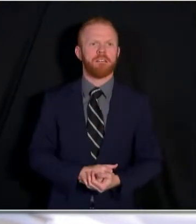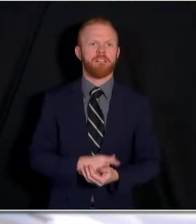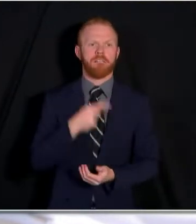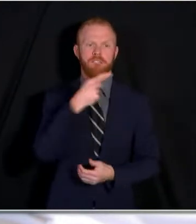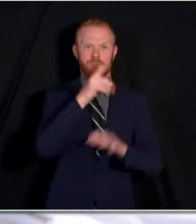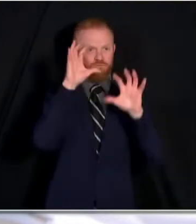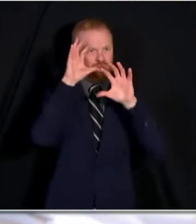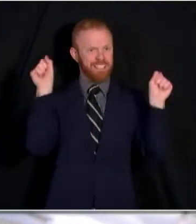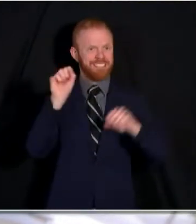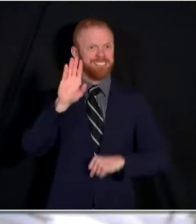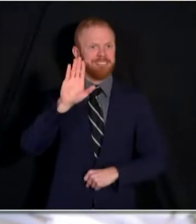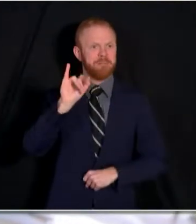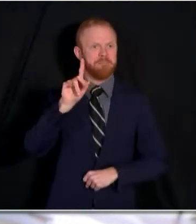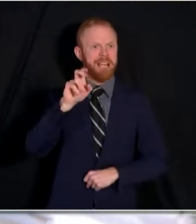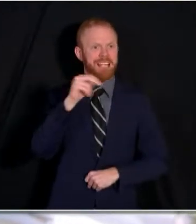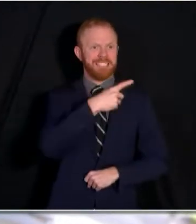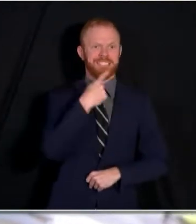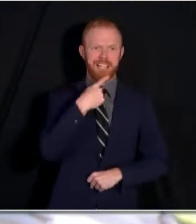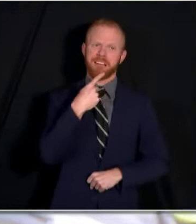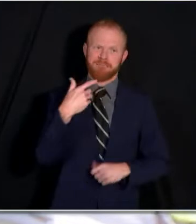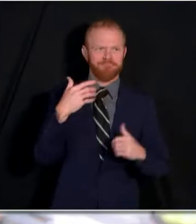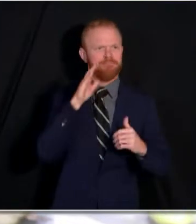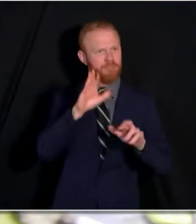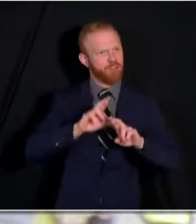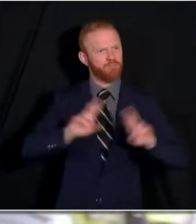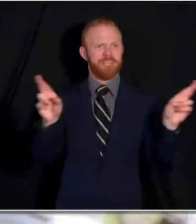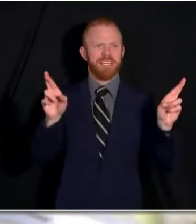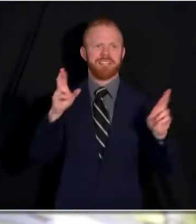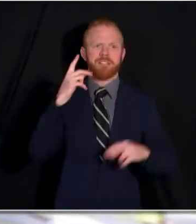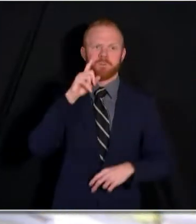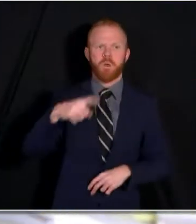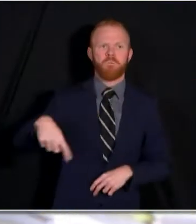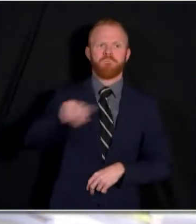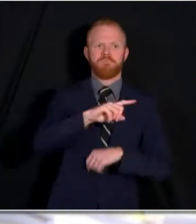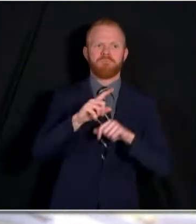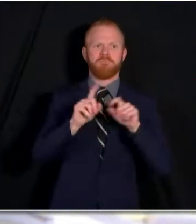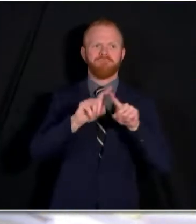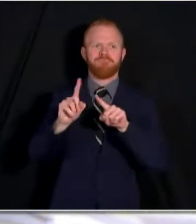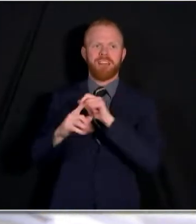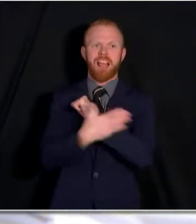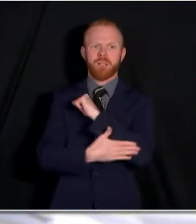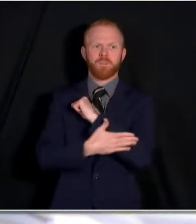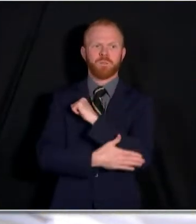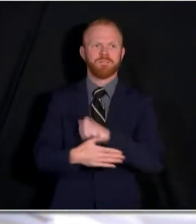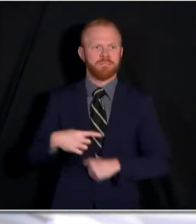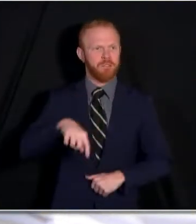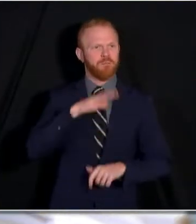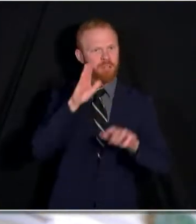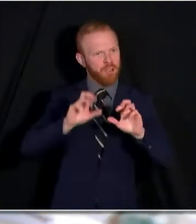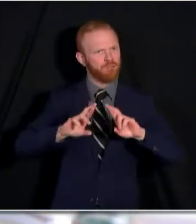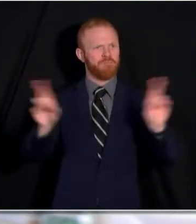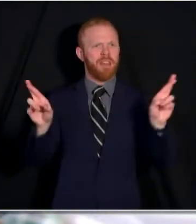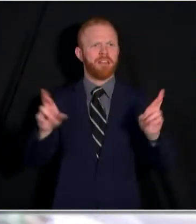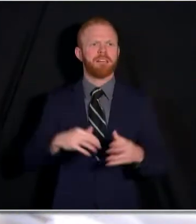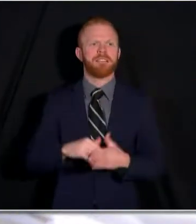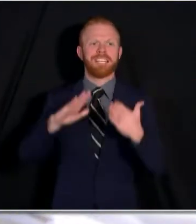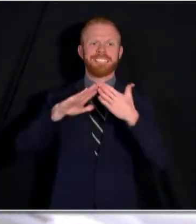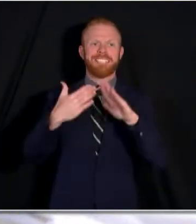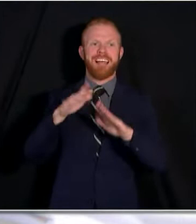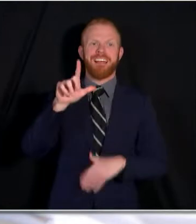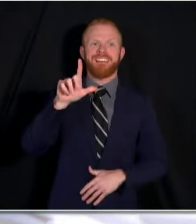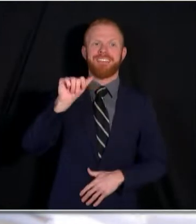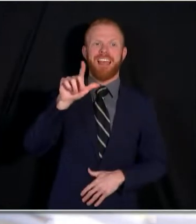the county has said, building sites throughout this county, is we will be ready. And I want you to know that the city of Los Angeles, through our fire department and our partners with